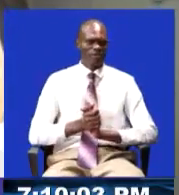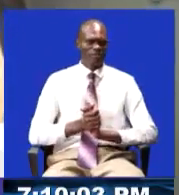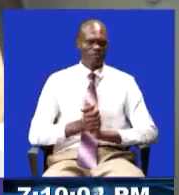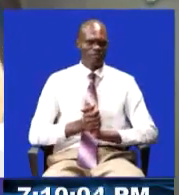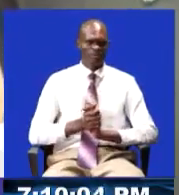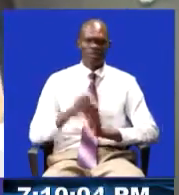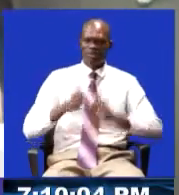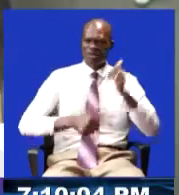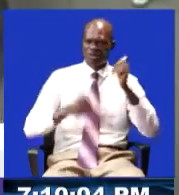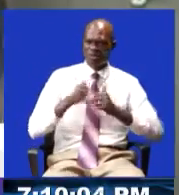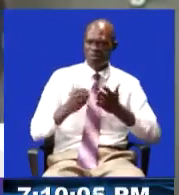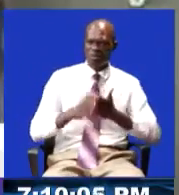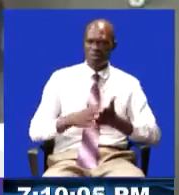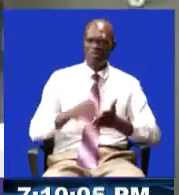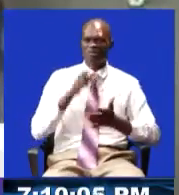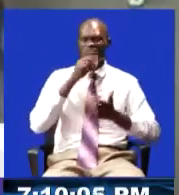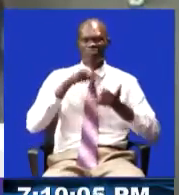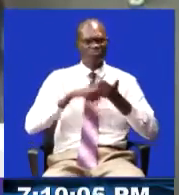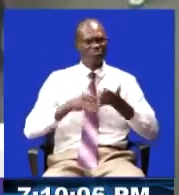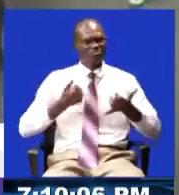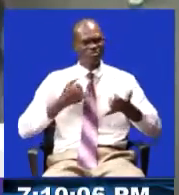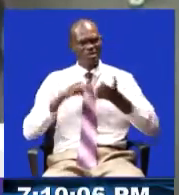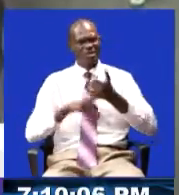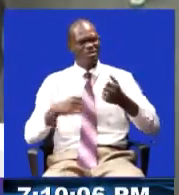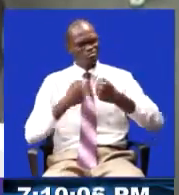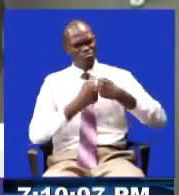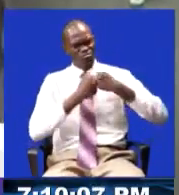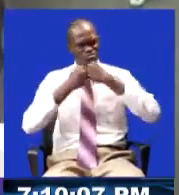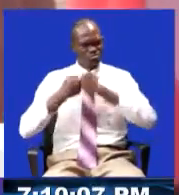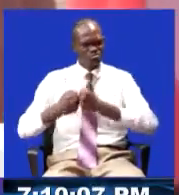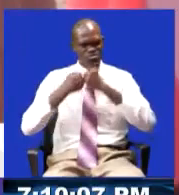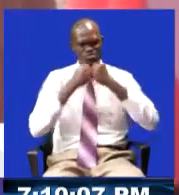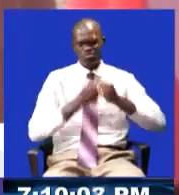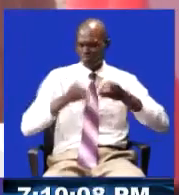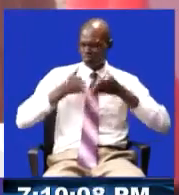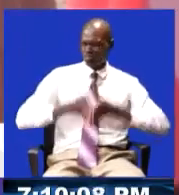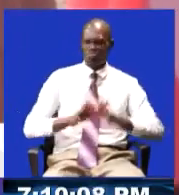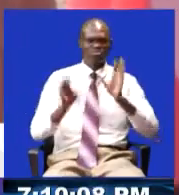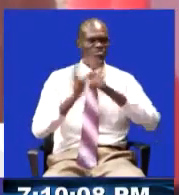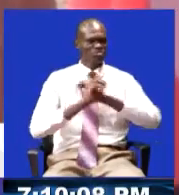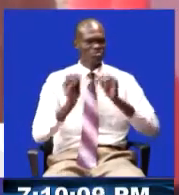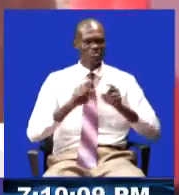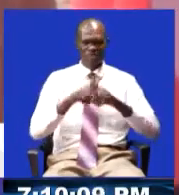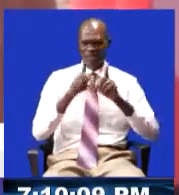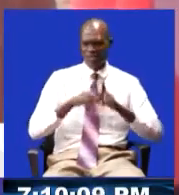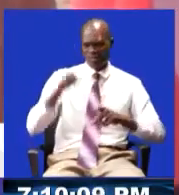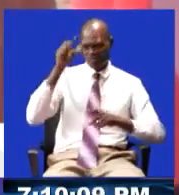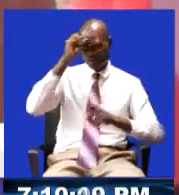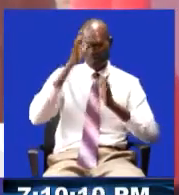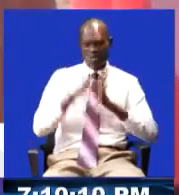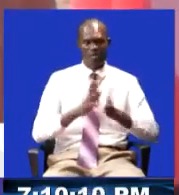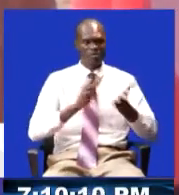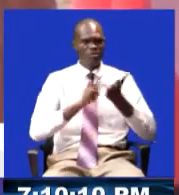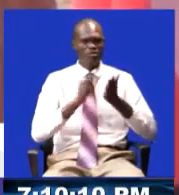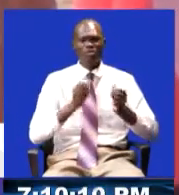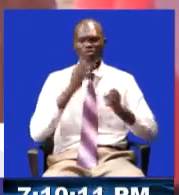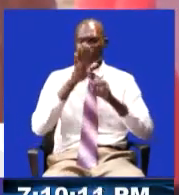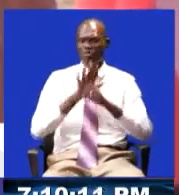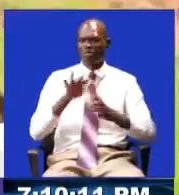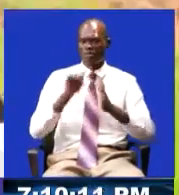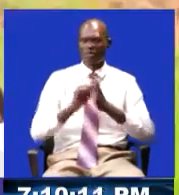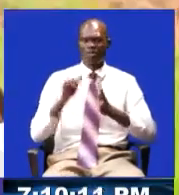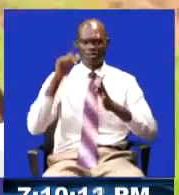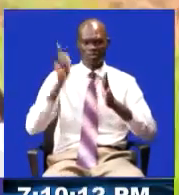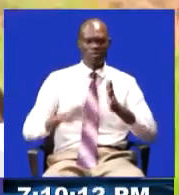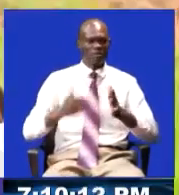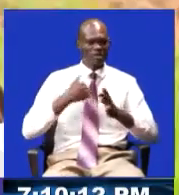ma dhako jodake gi chuore ka lweny nitie, odno be ok jinyuolie. Gavana Ochilo korka kore nosingo ni kwe biro bedo Migori